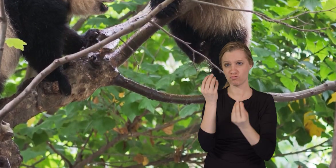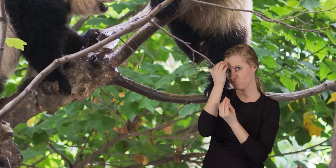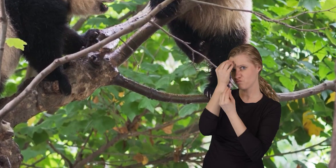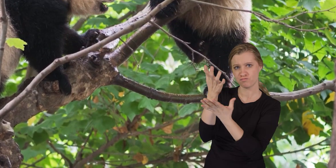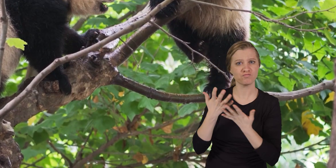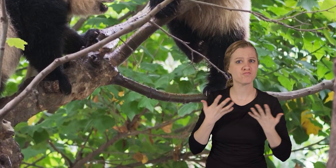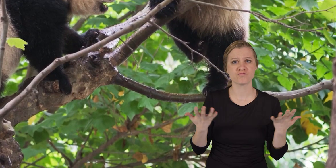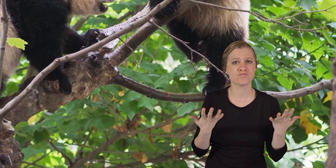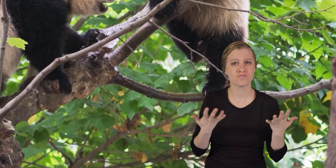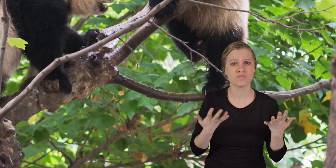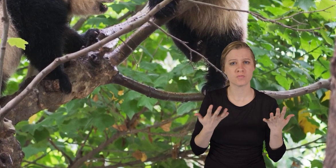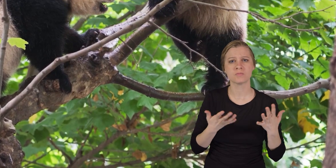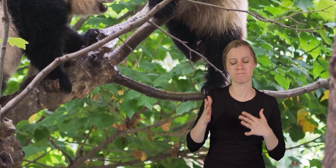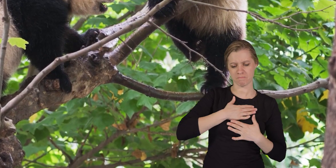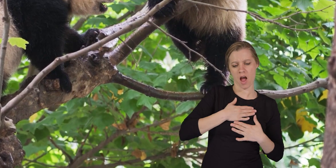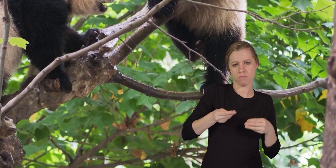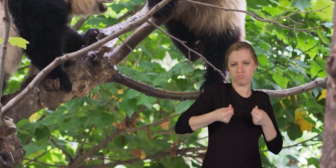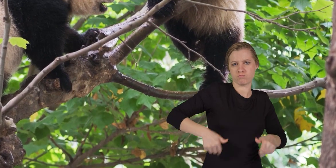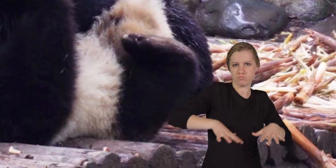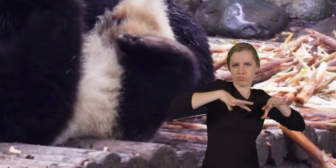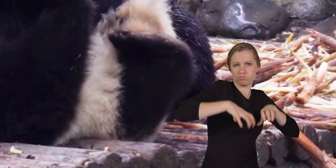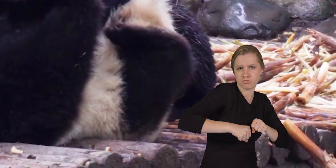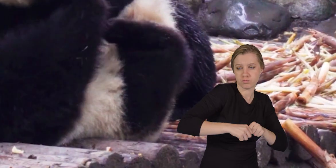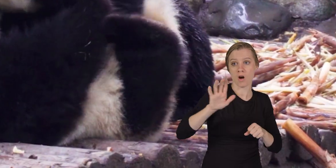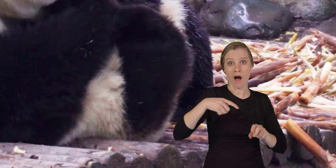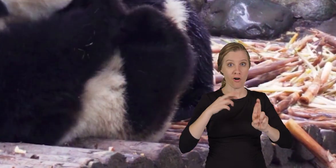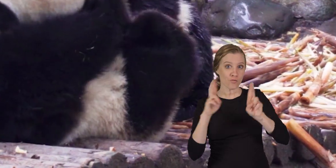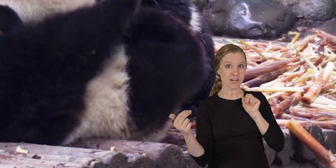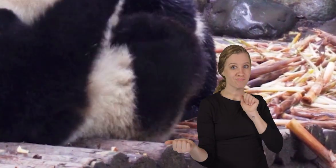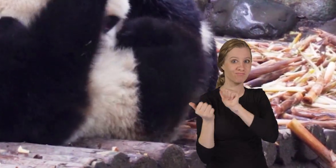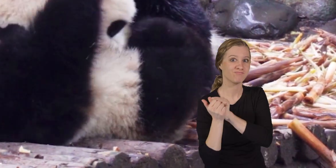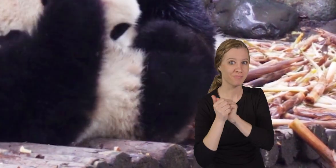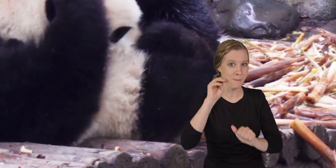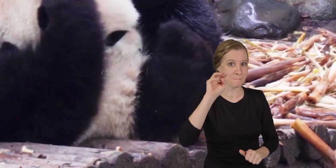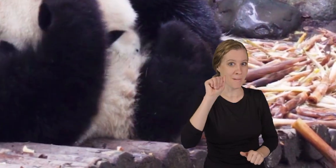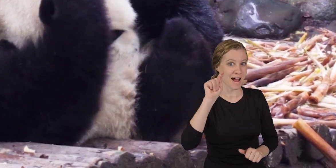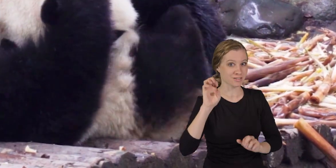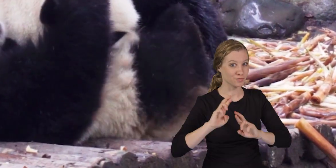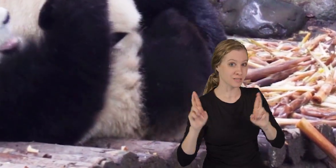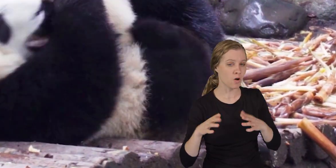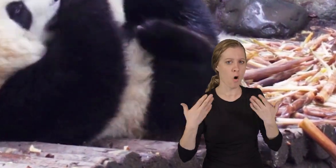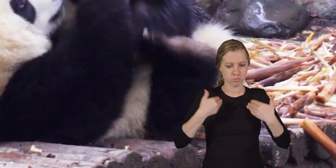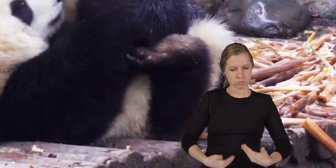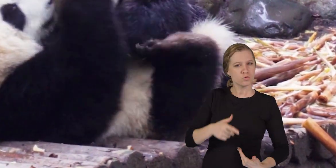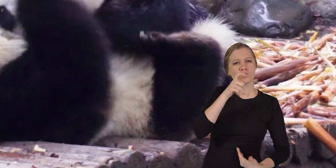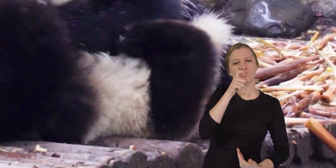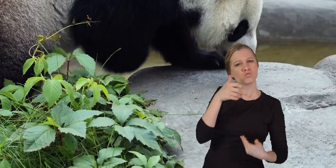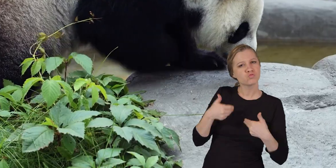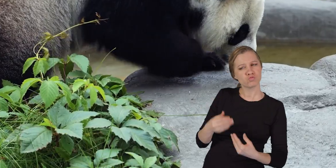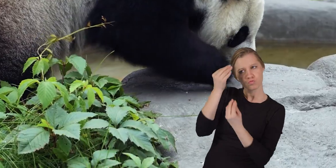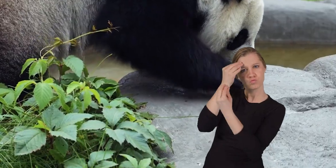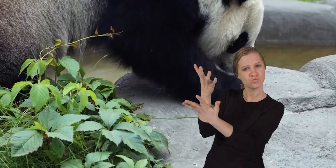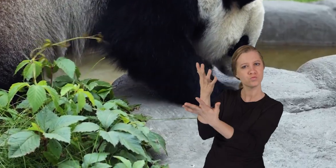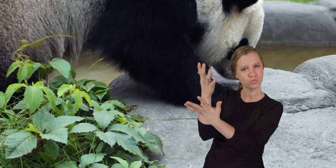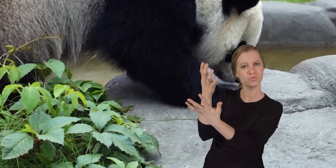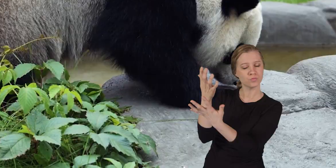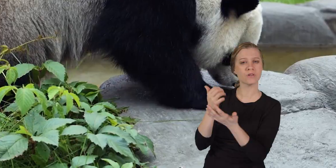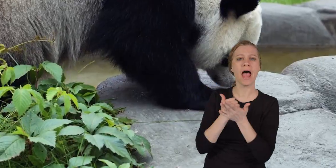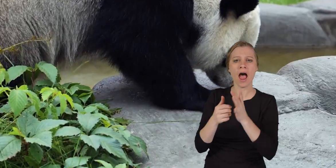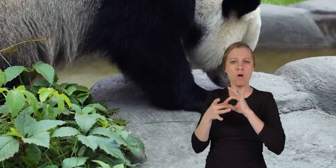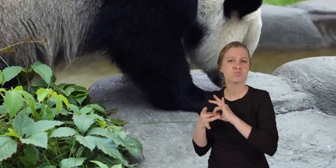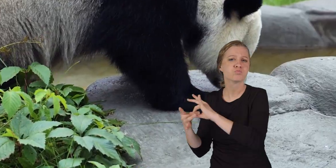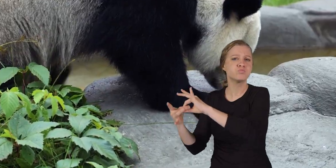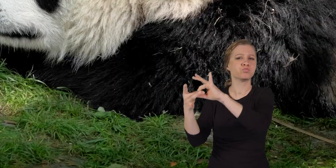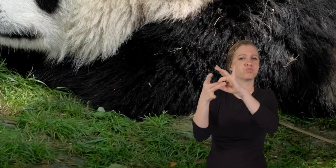tell the other pandas about their territory, readiness to mate, or even their identity. This helps them